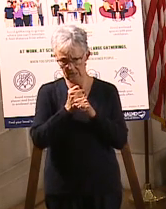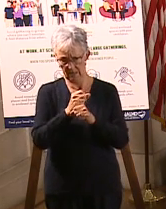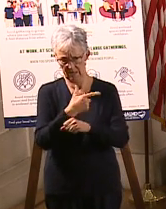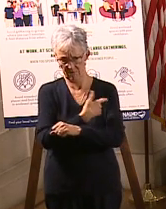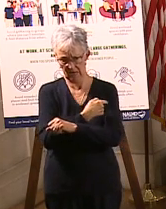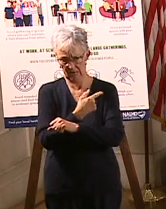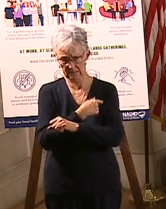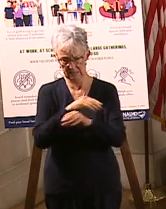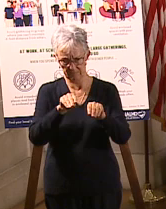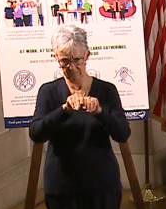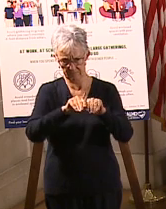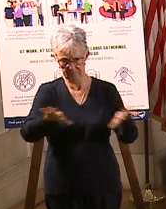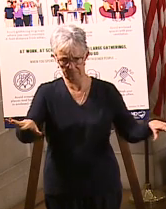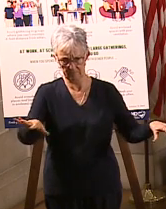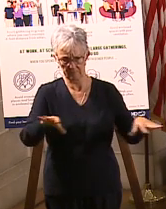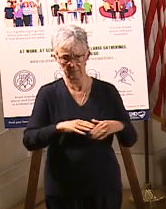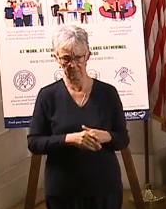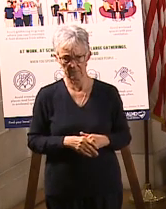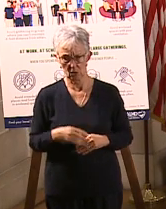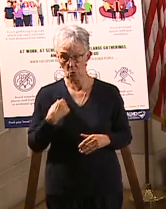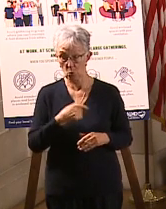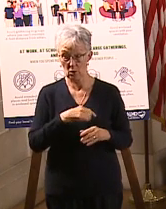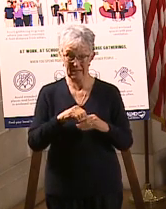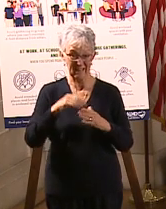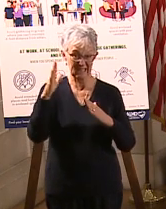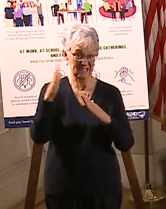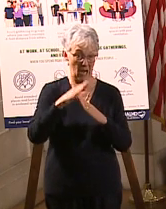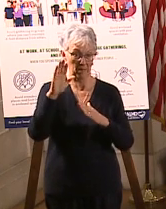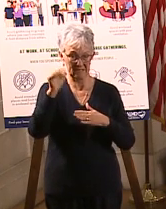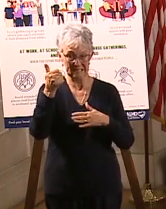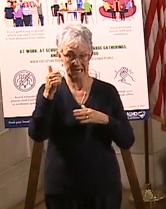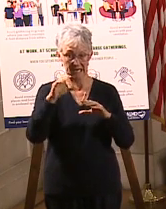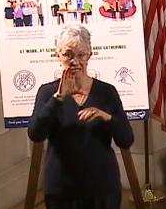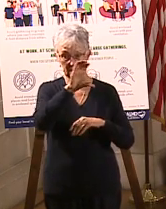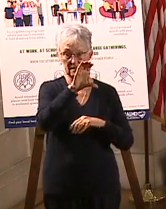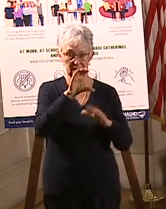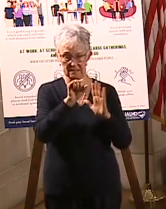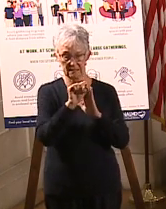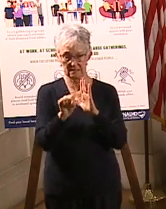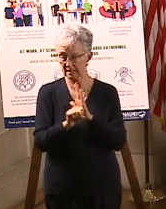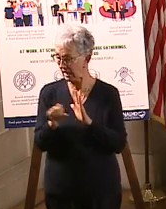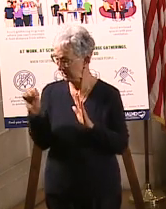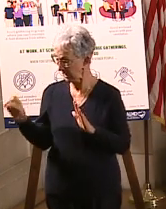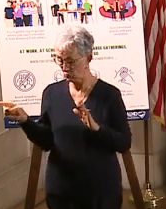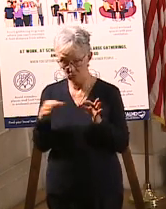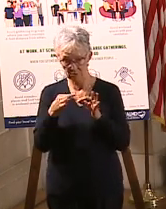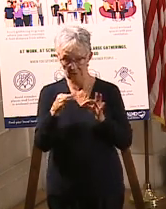it's definitely top 5 or top 10. So Angie, you want to come up and talk to us a little about how the vaccine program's coming?